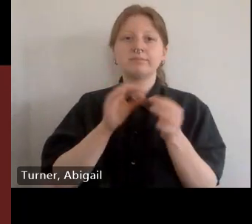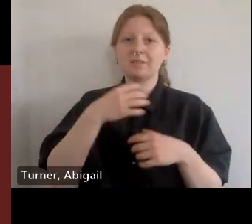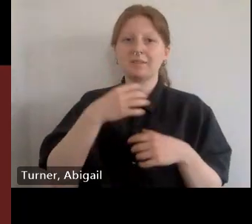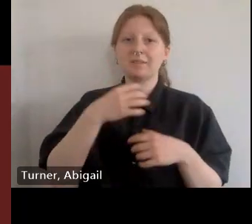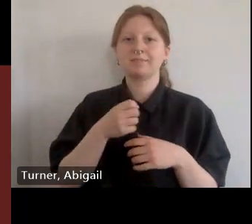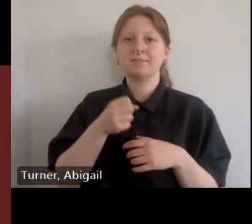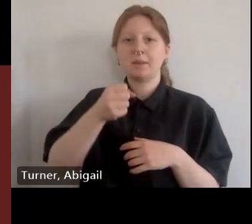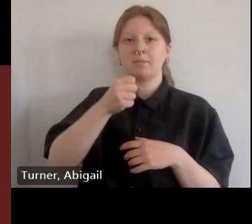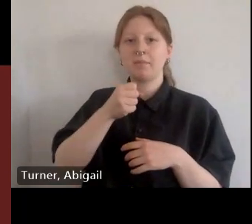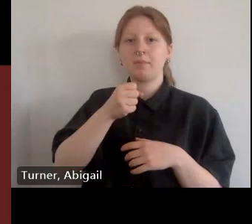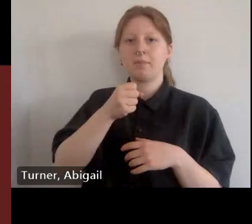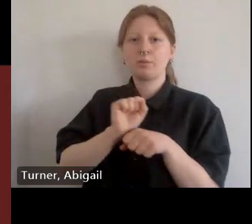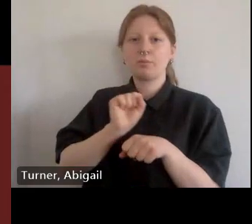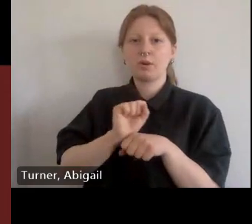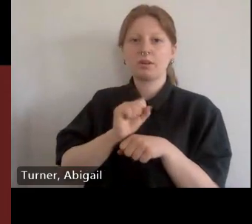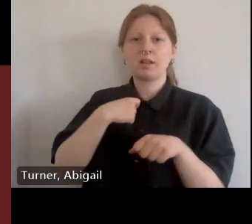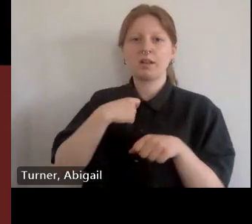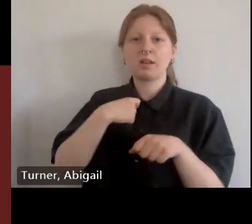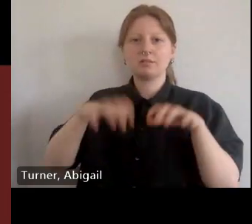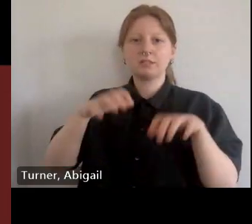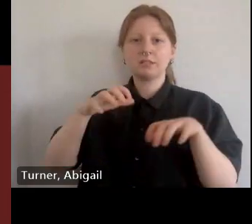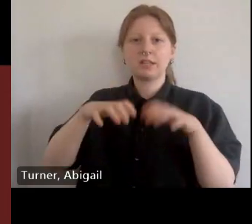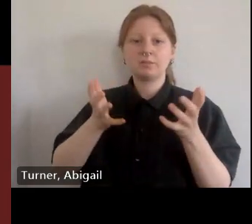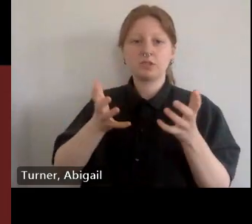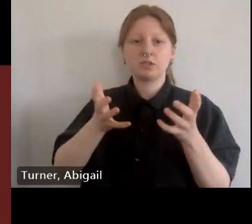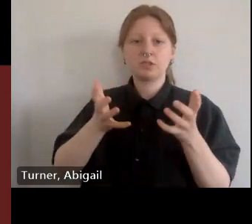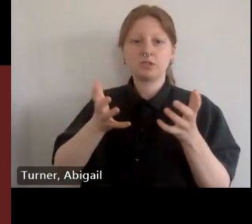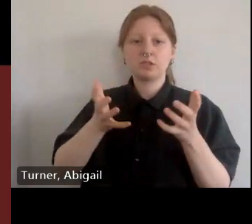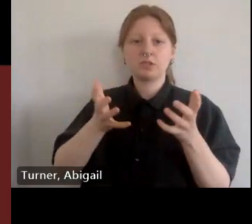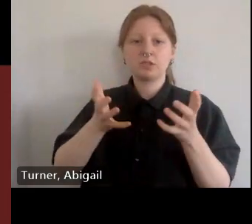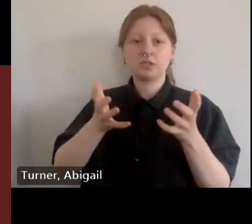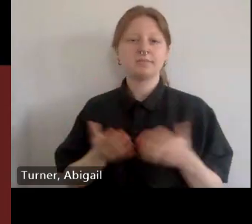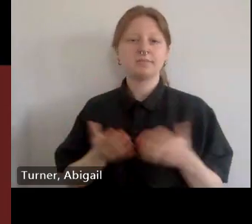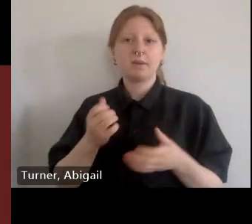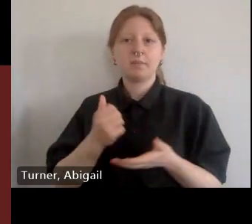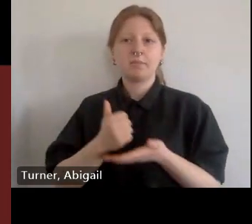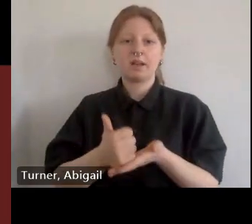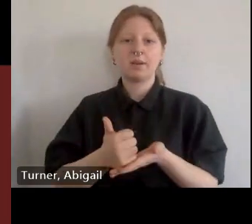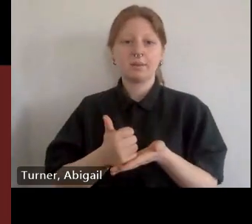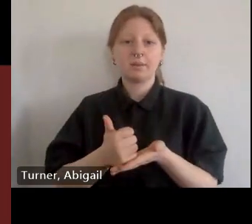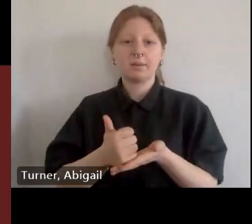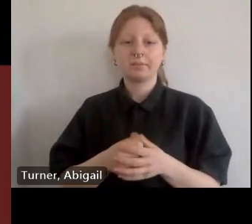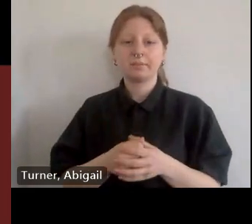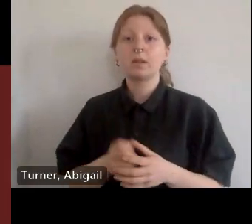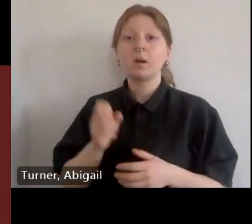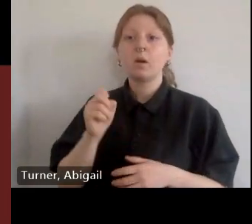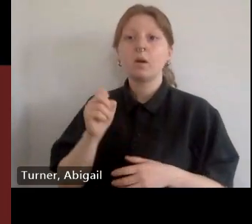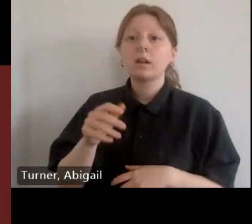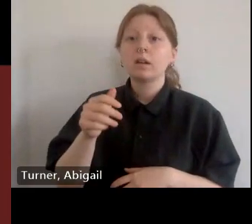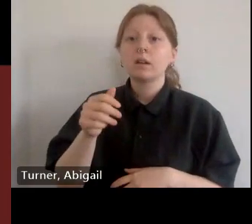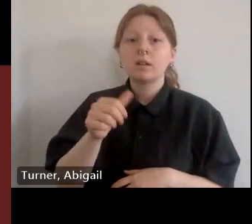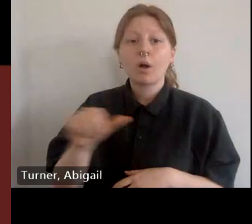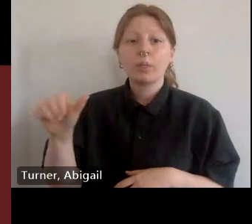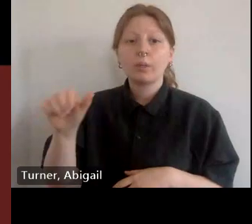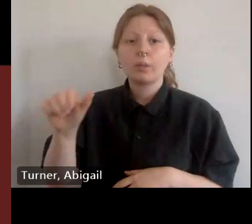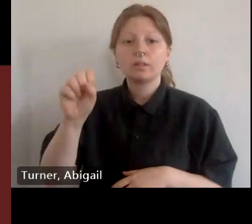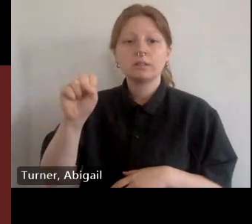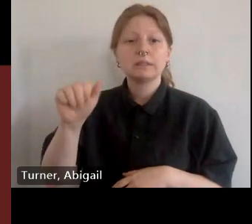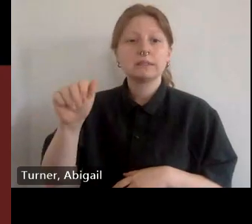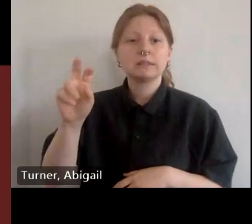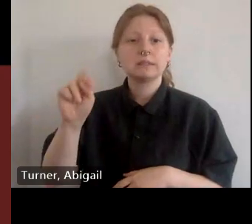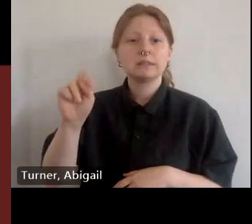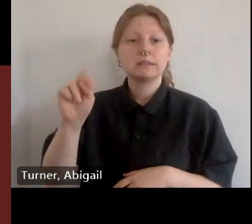It may help to type the question. In the meantime, I see Sandra Mackey has a question. Sandra, would you like to Yes.